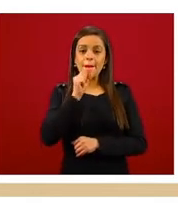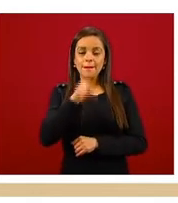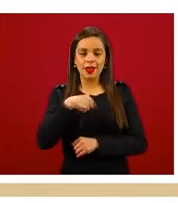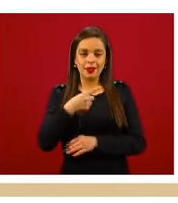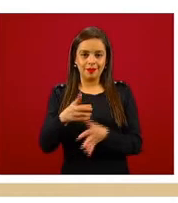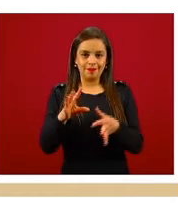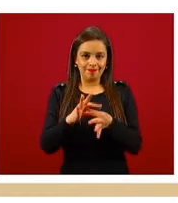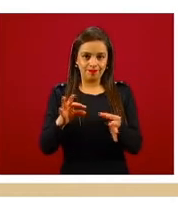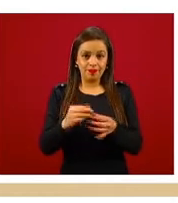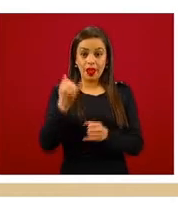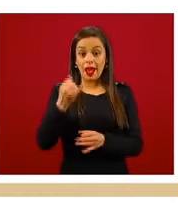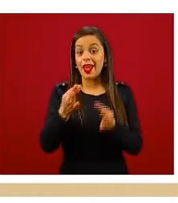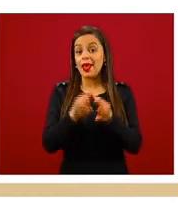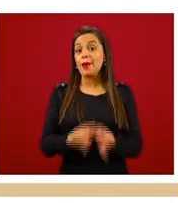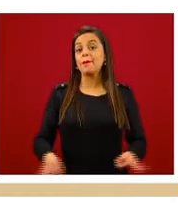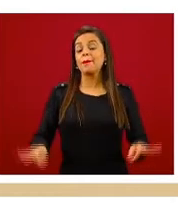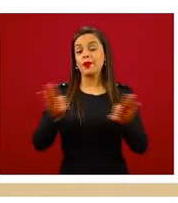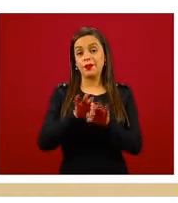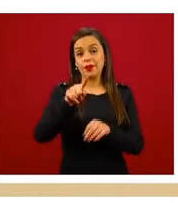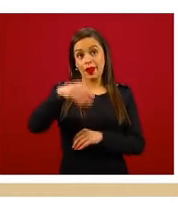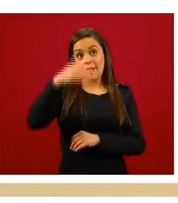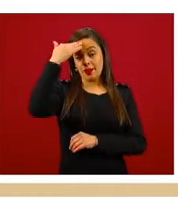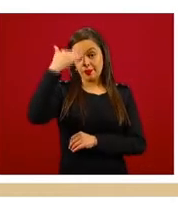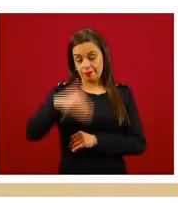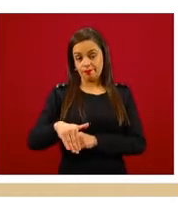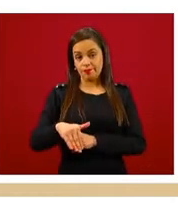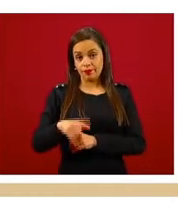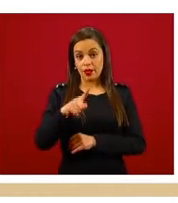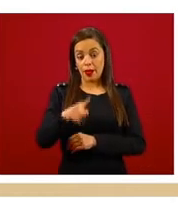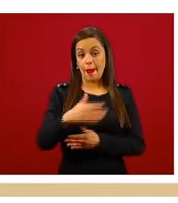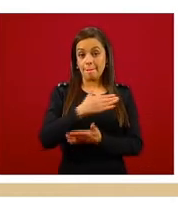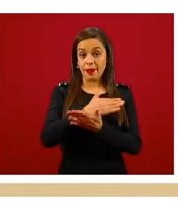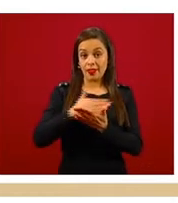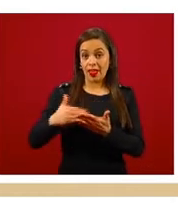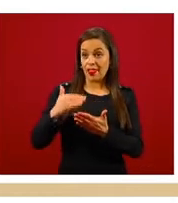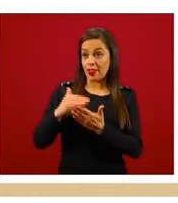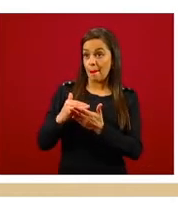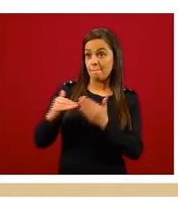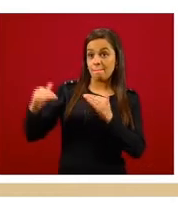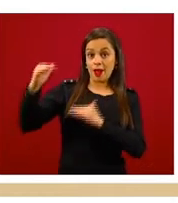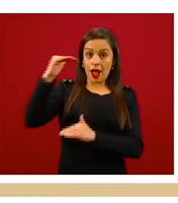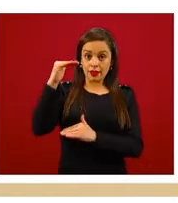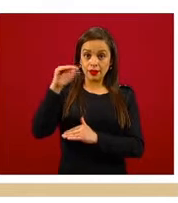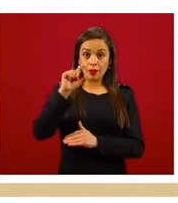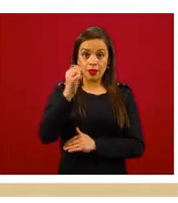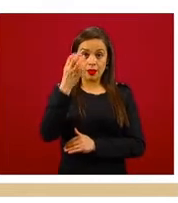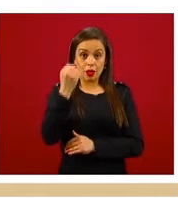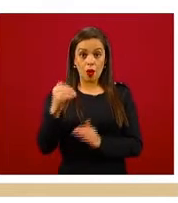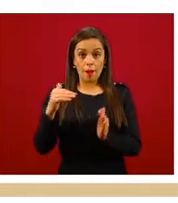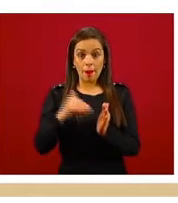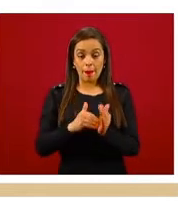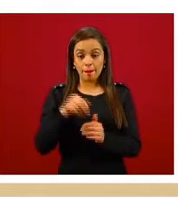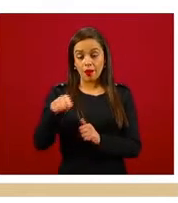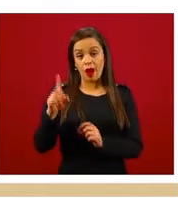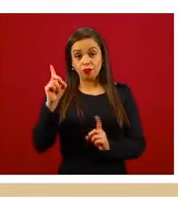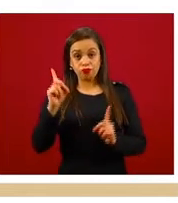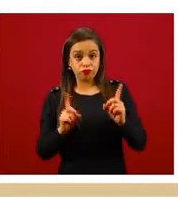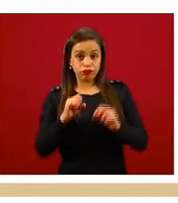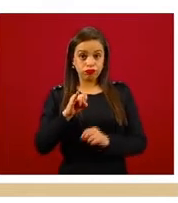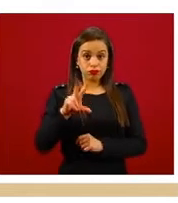the process that I just explained. Something that I would like to highlight is that more than half of these